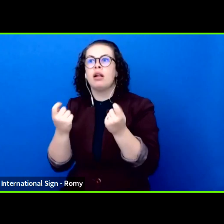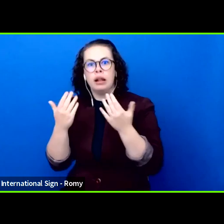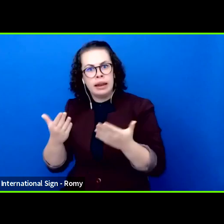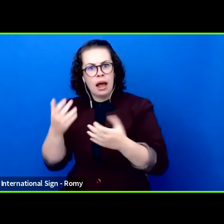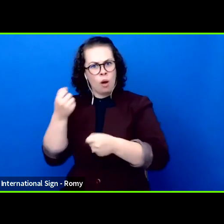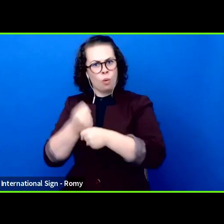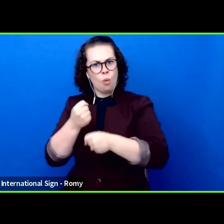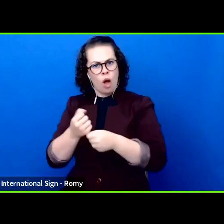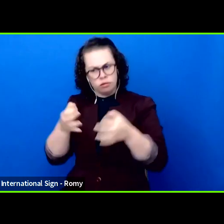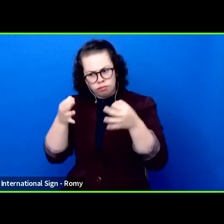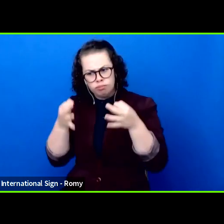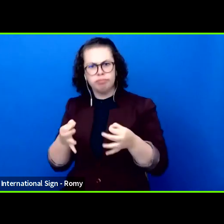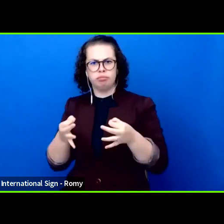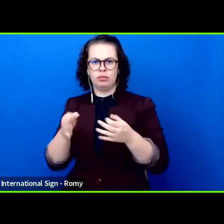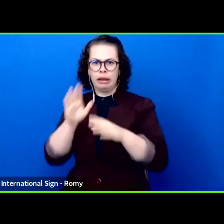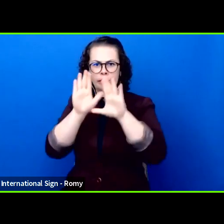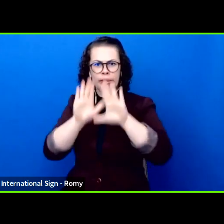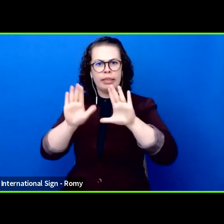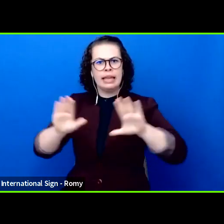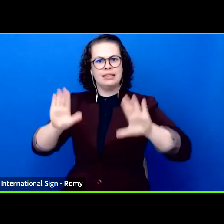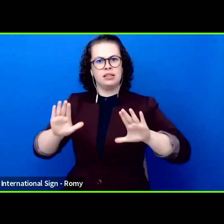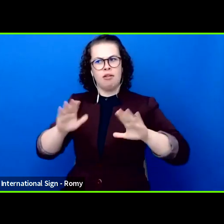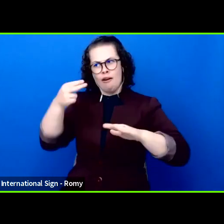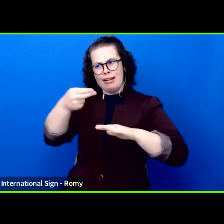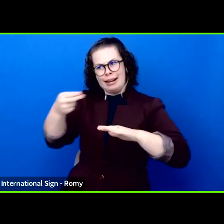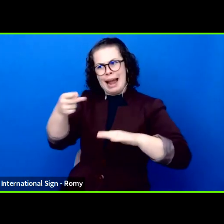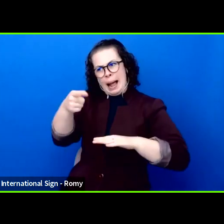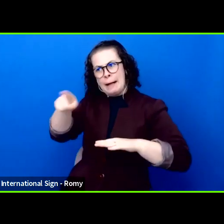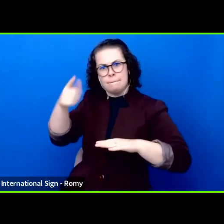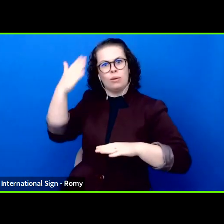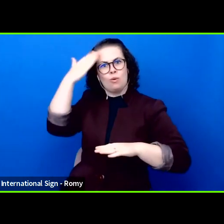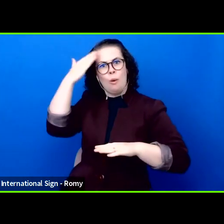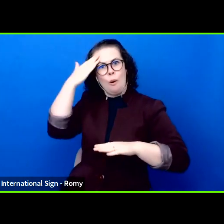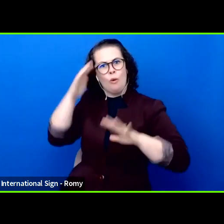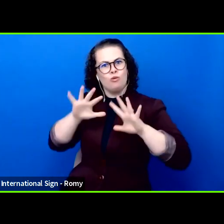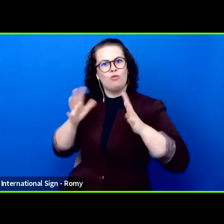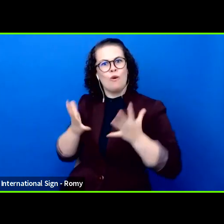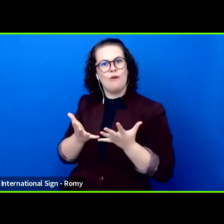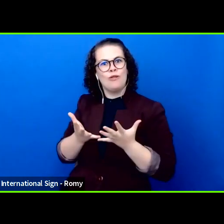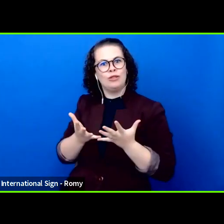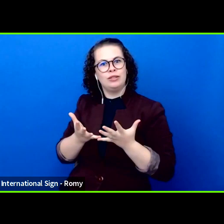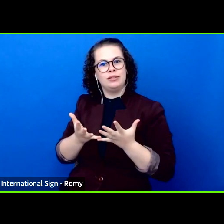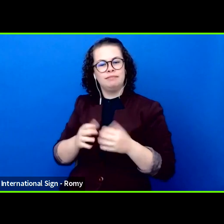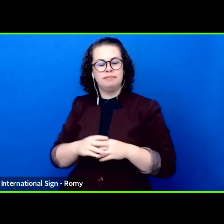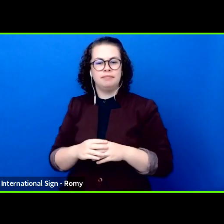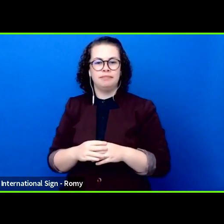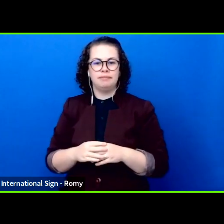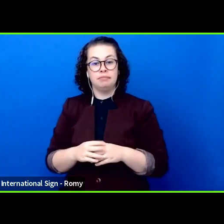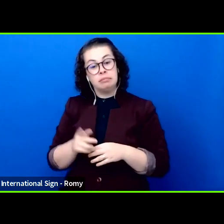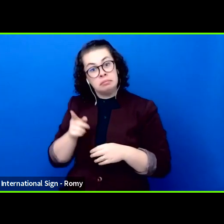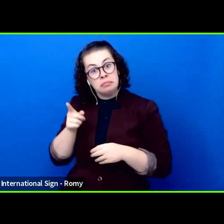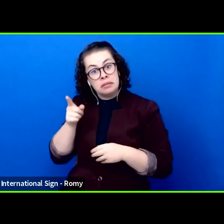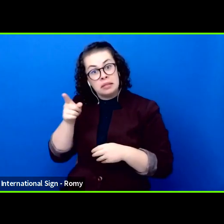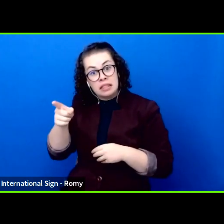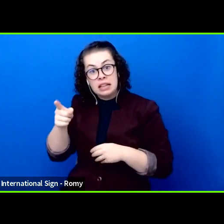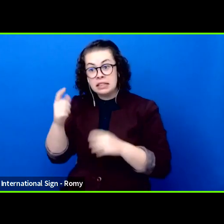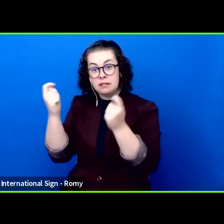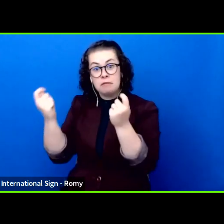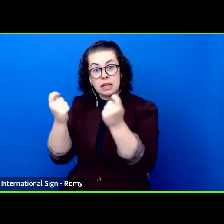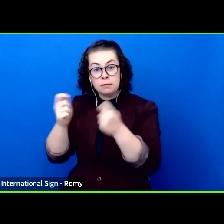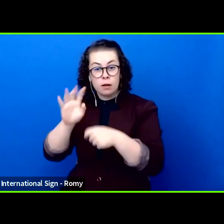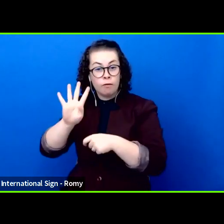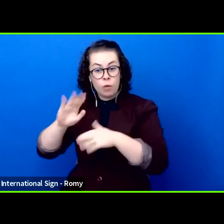France. The festival serves as a place for discoveries. Within four intensive days,